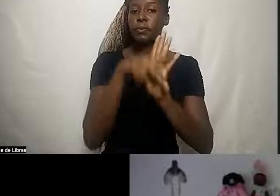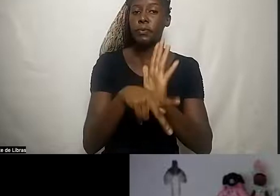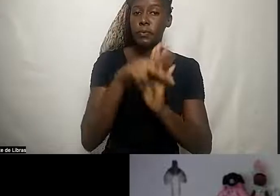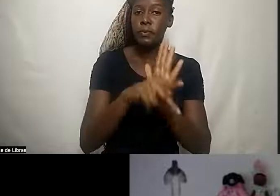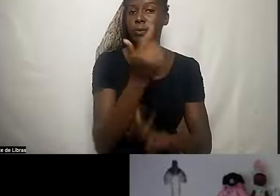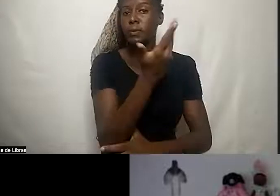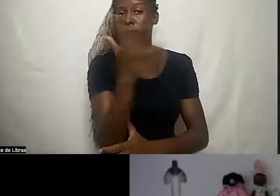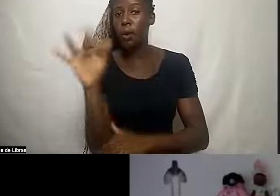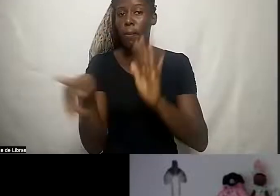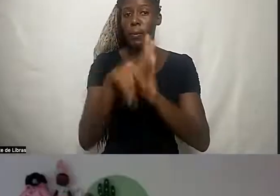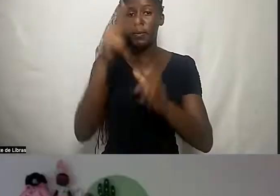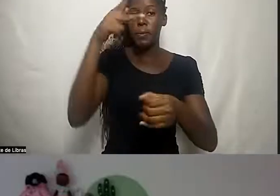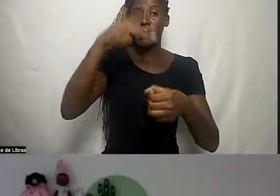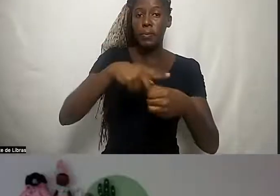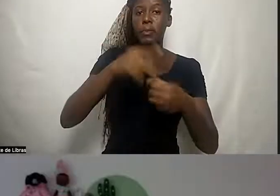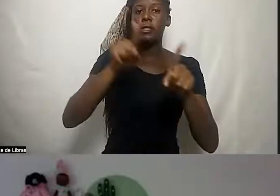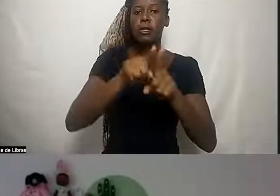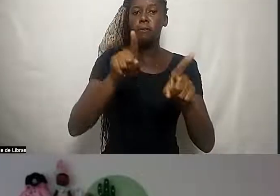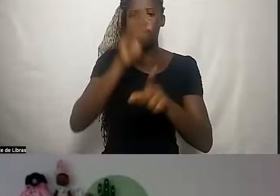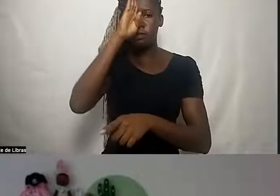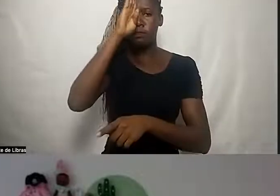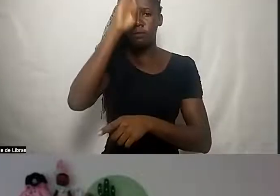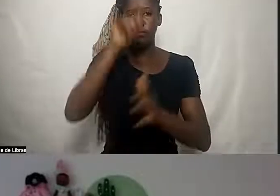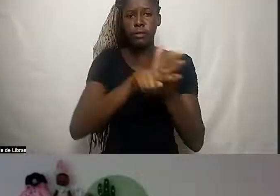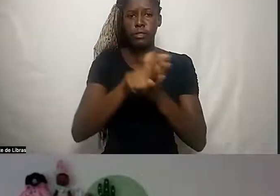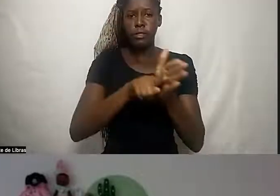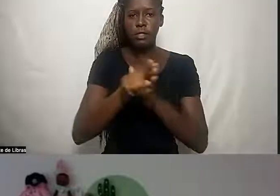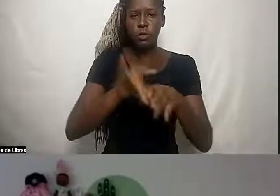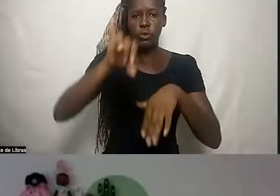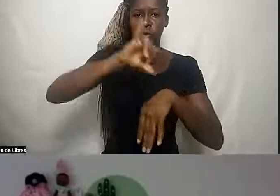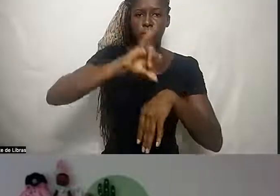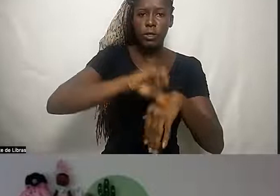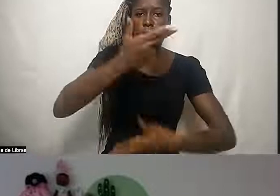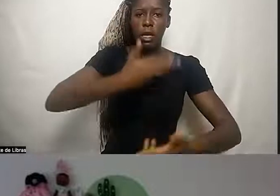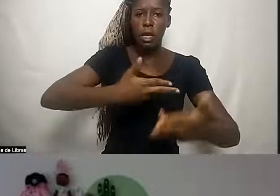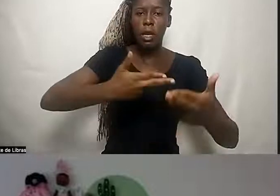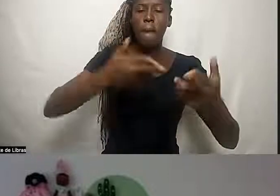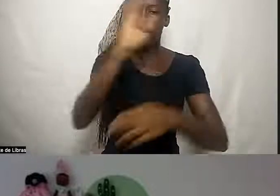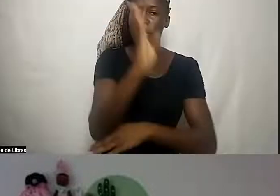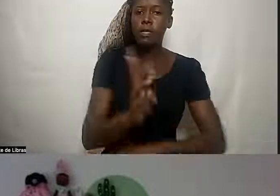at Petrobras, and Senior Researcher at the Brazilian Center for International Relations.